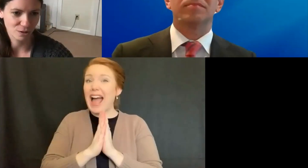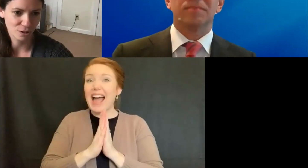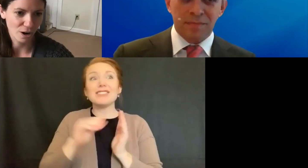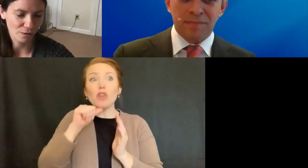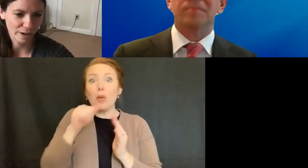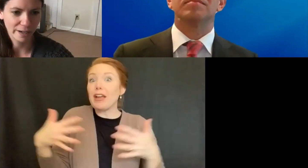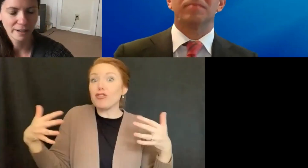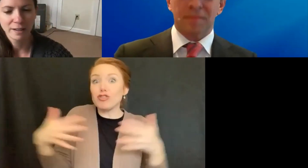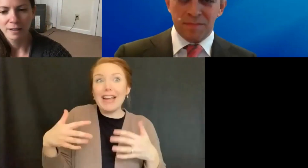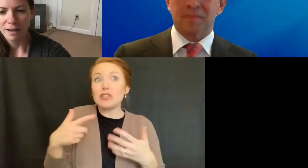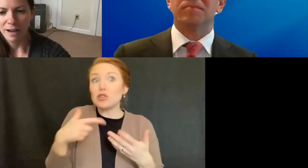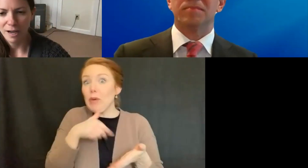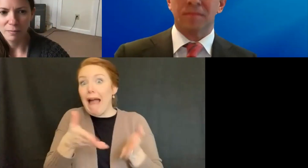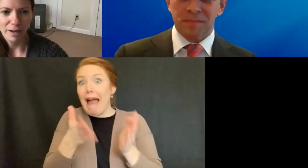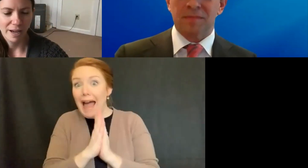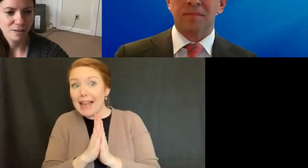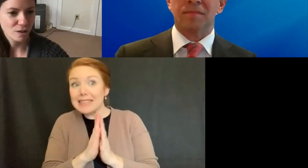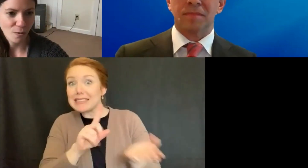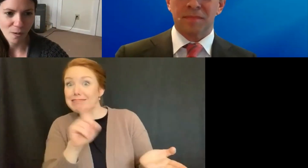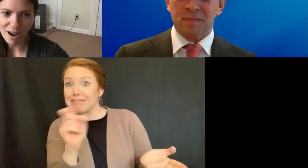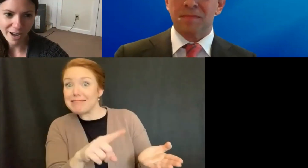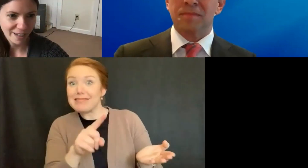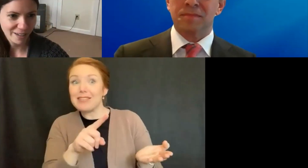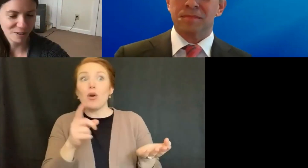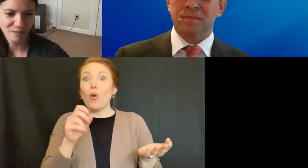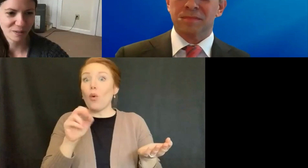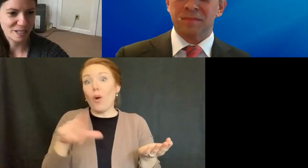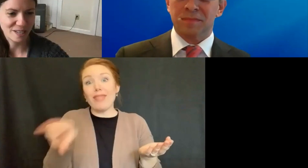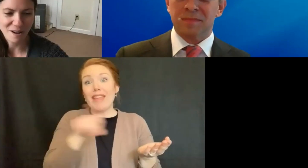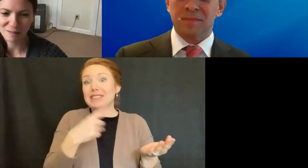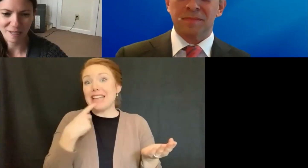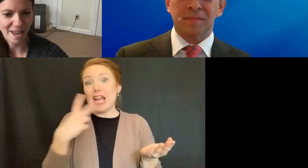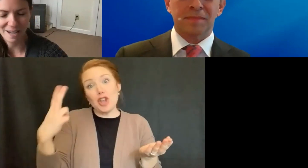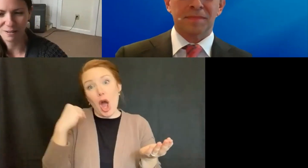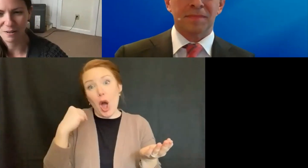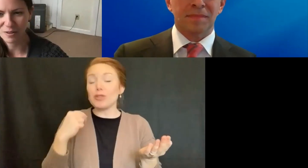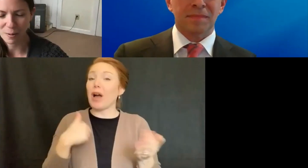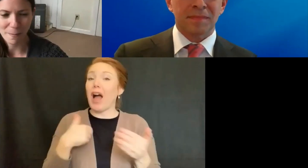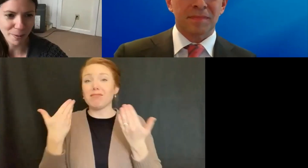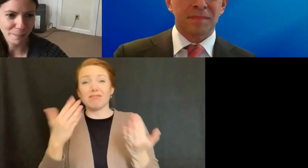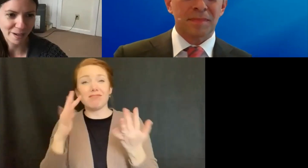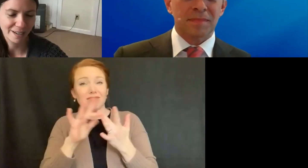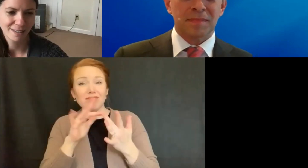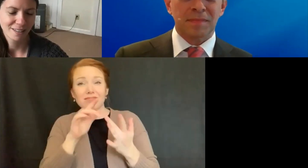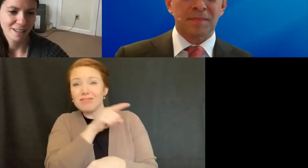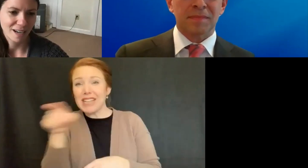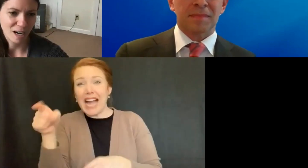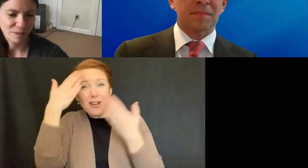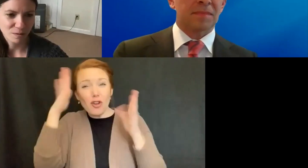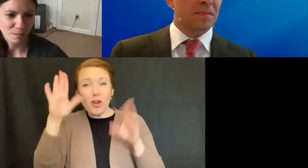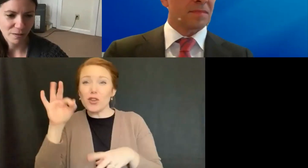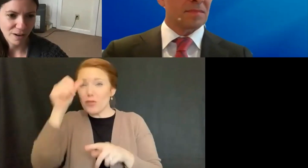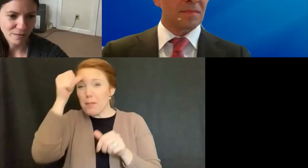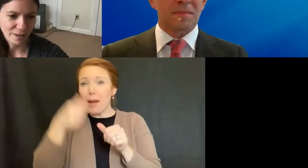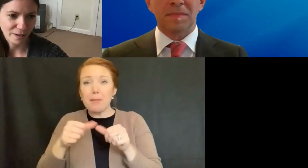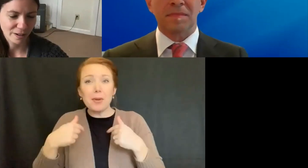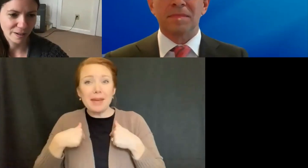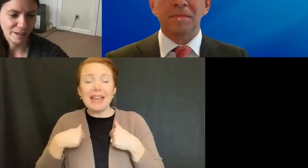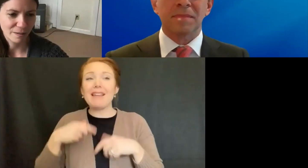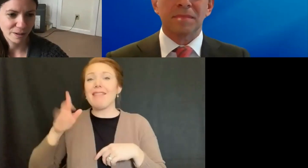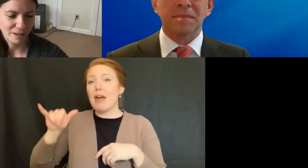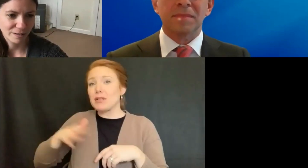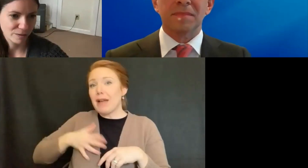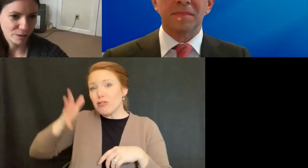the answer is no, right? Mm-hmm. And so I reached out. I was like, hey, I don't know if you remember me. This is my